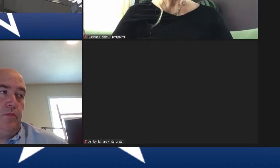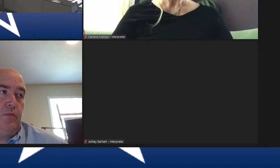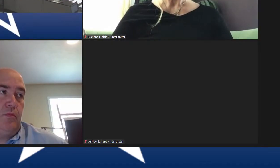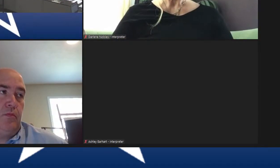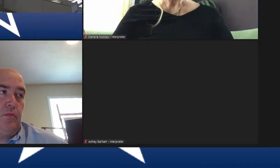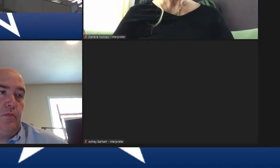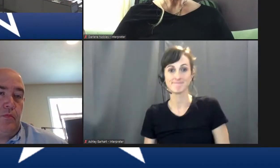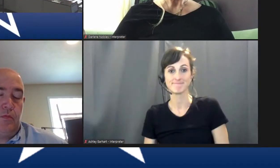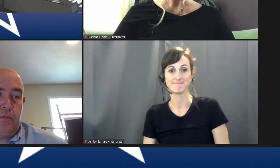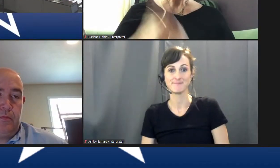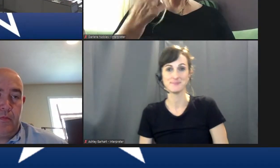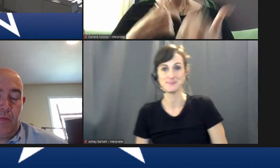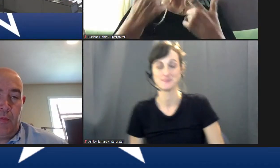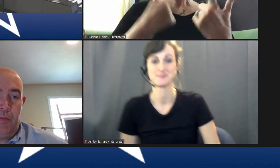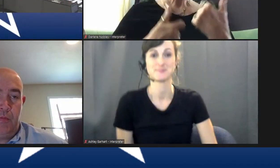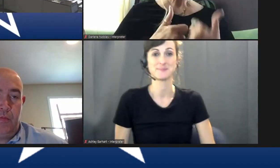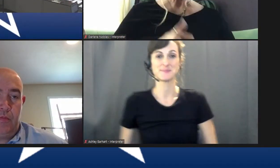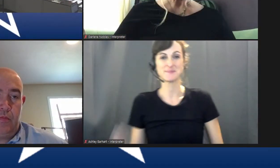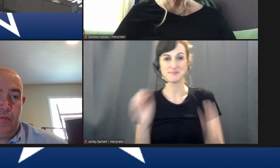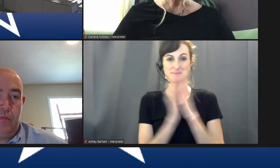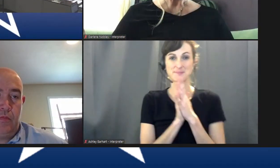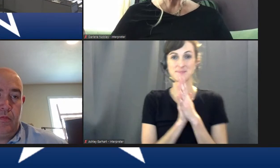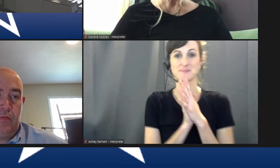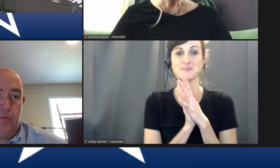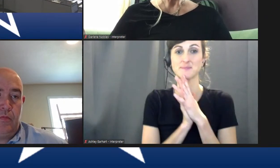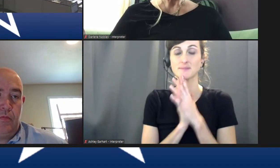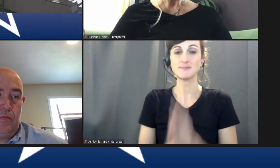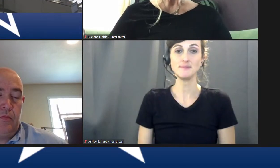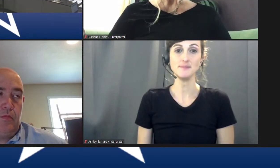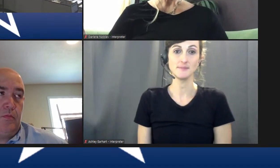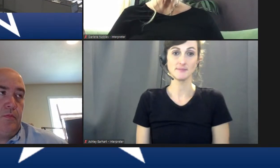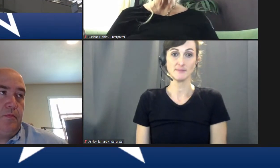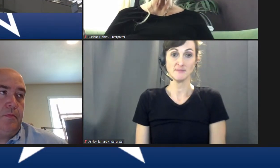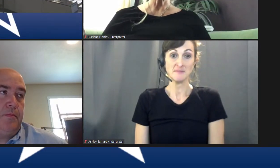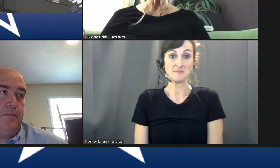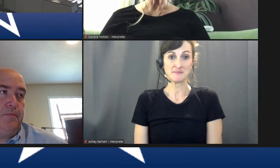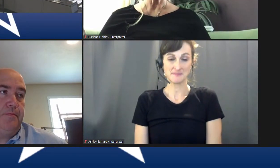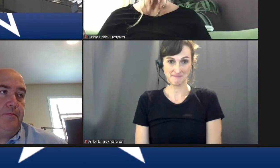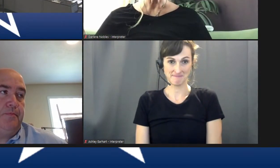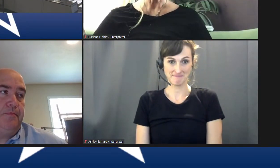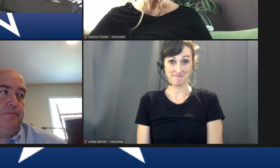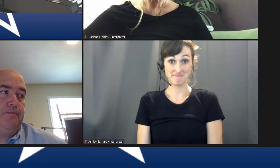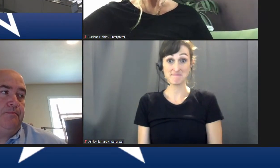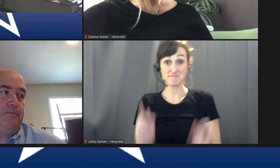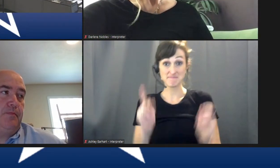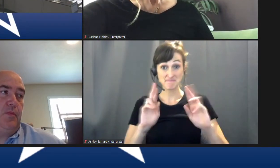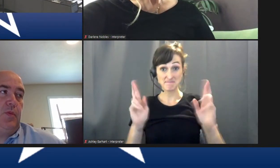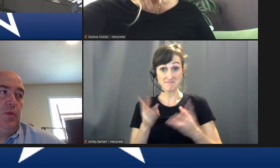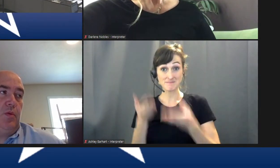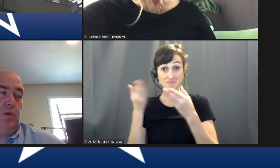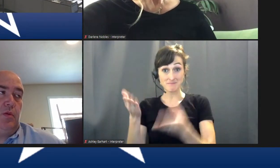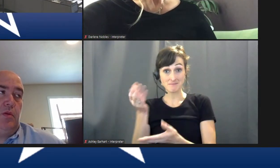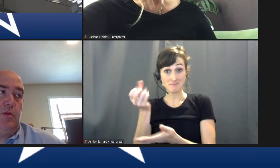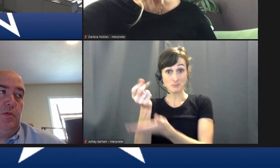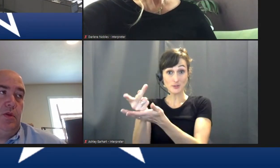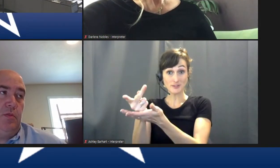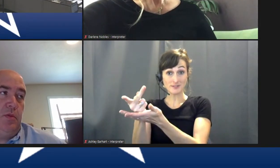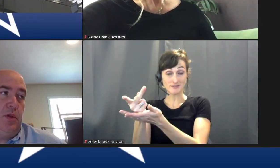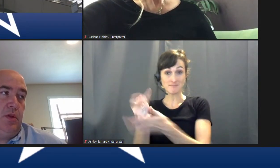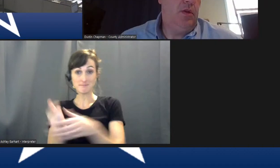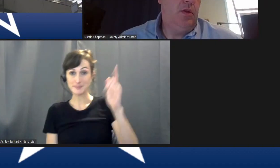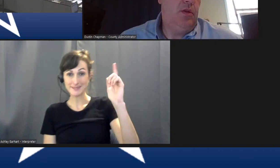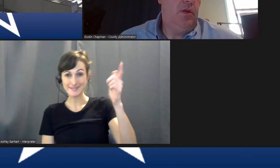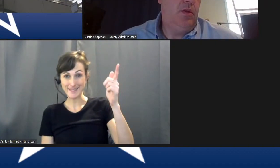Any questions on that? Is there a motion to approve? Second? Motion been made and second. Any